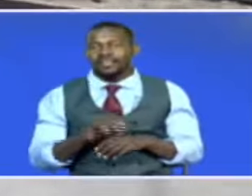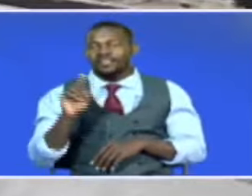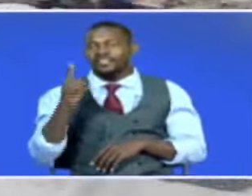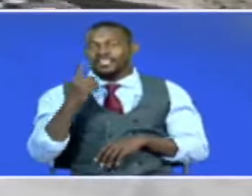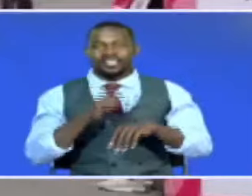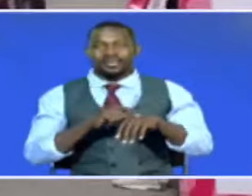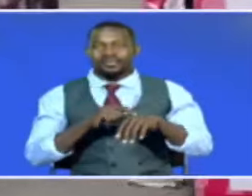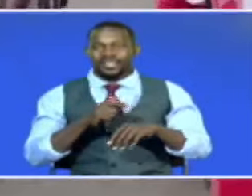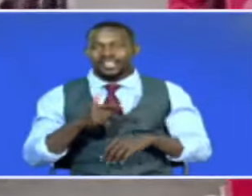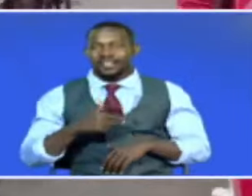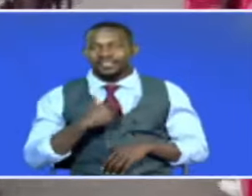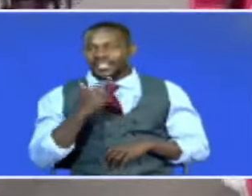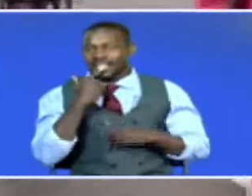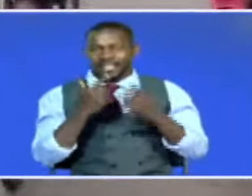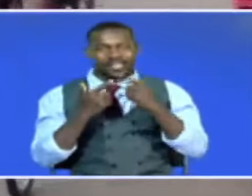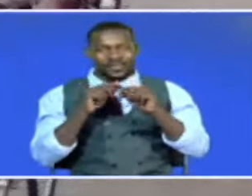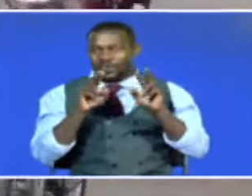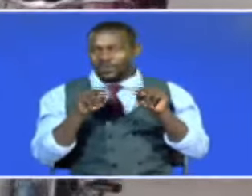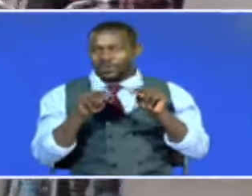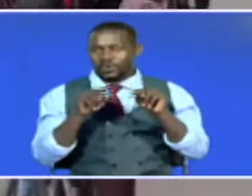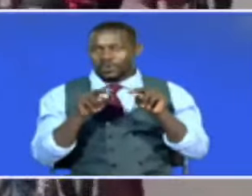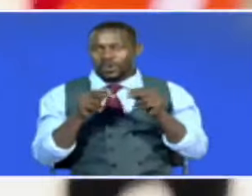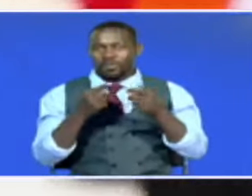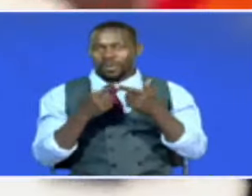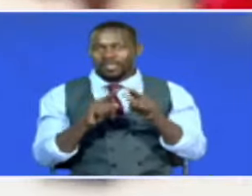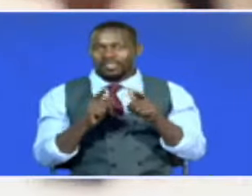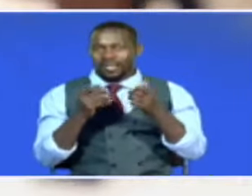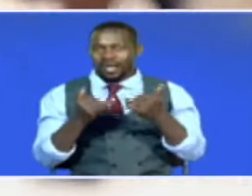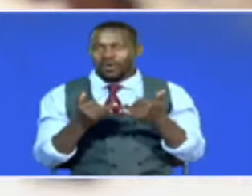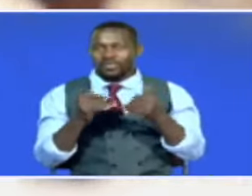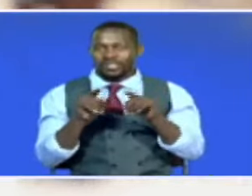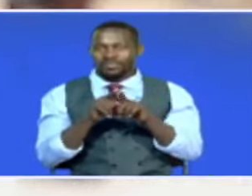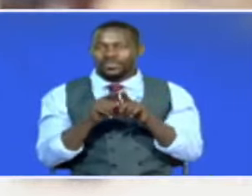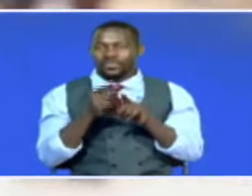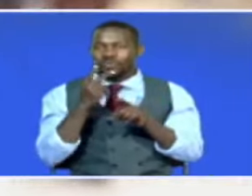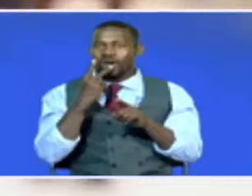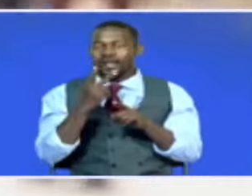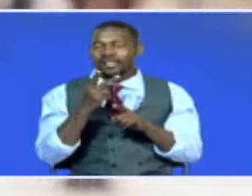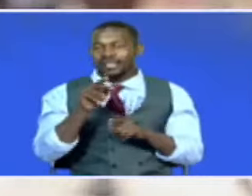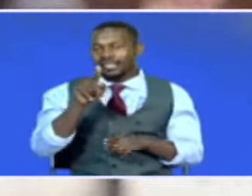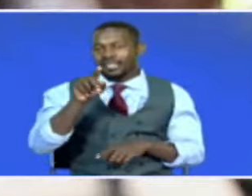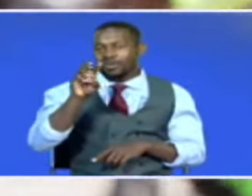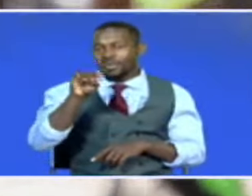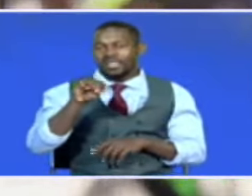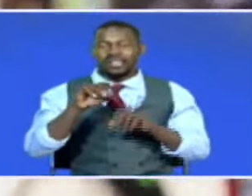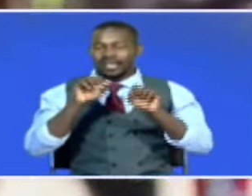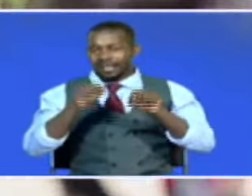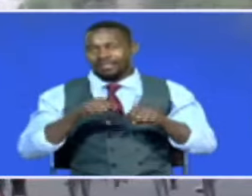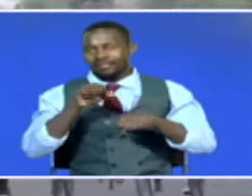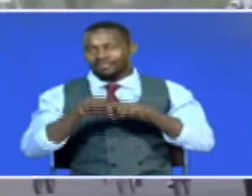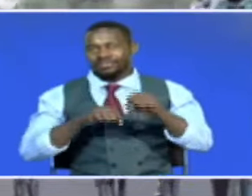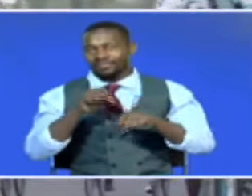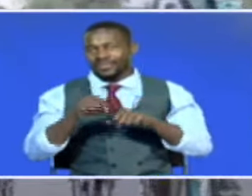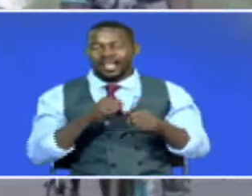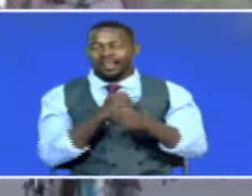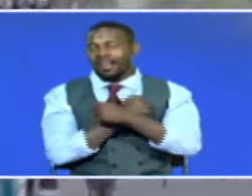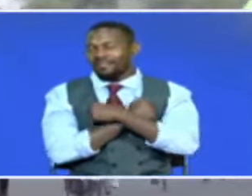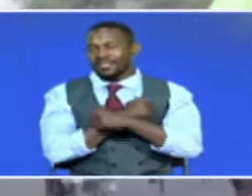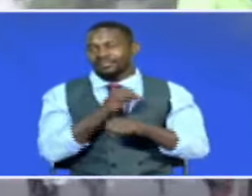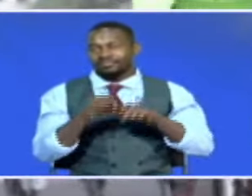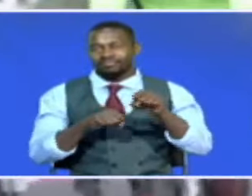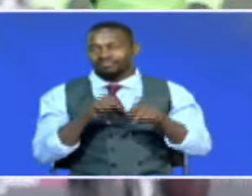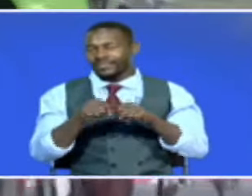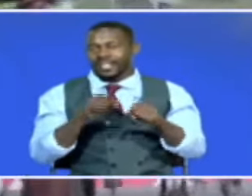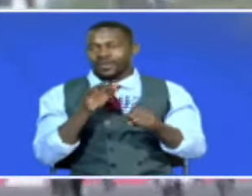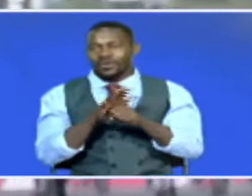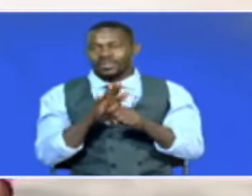nasema siwezi. But nowadays maka 200 kilometers huwa na cover. Cause na ni kitu iko ndani yangu na napenda. What was